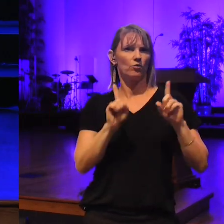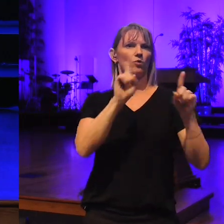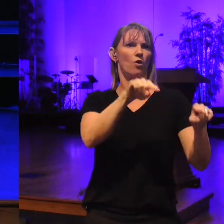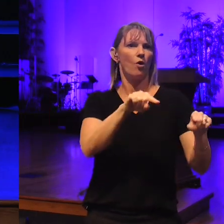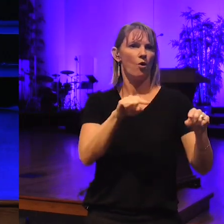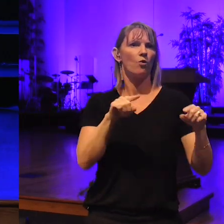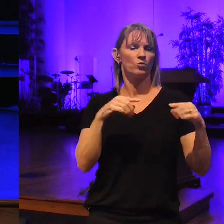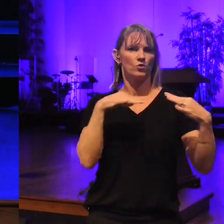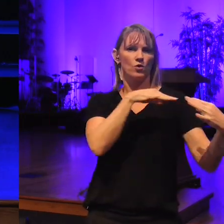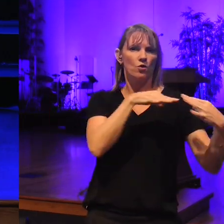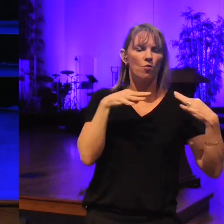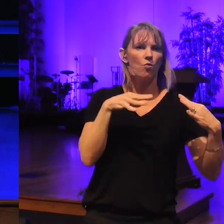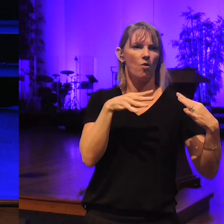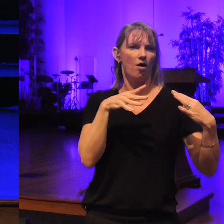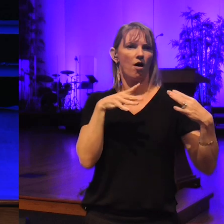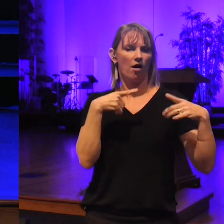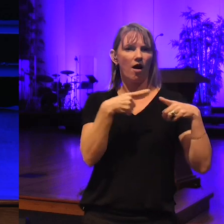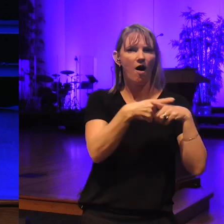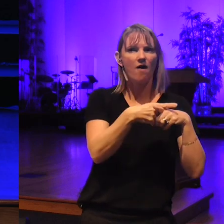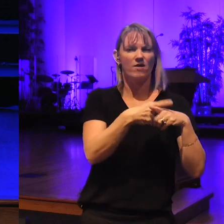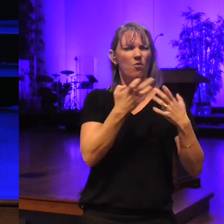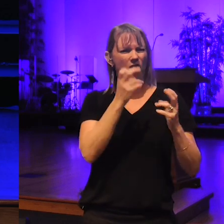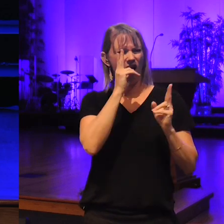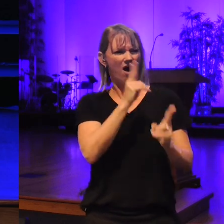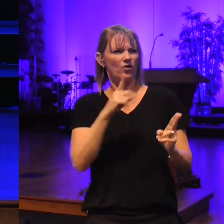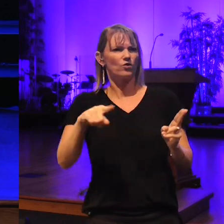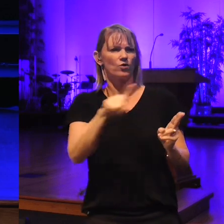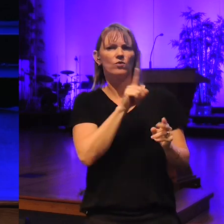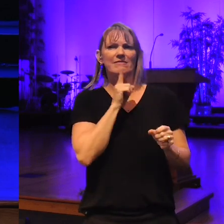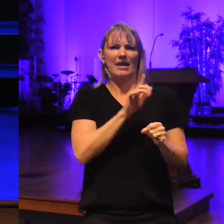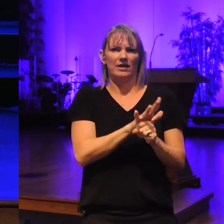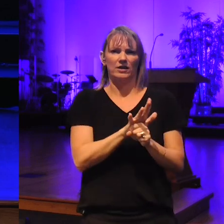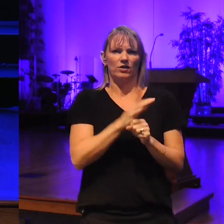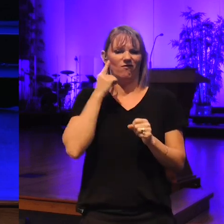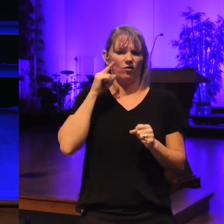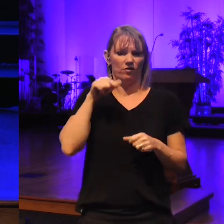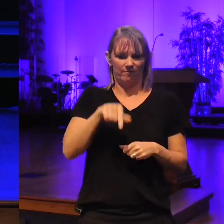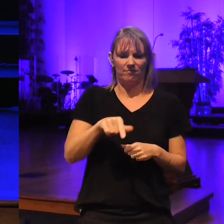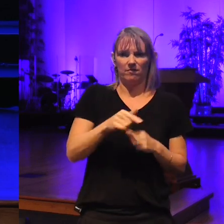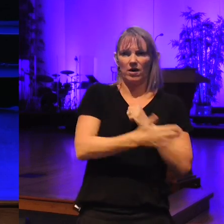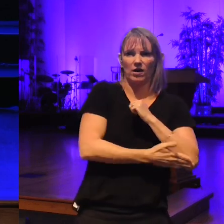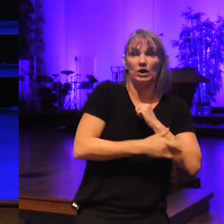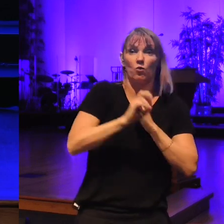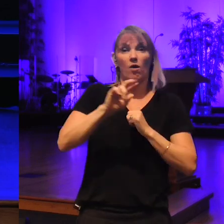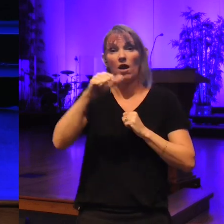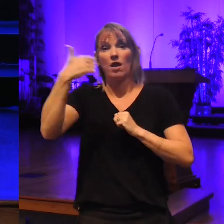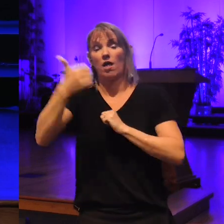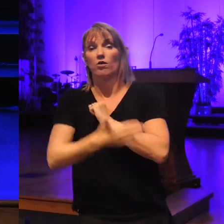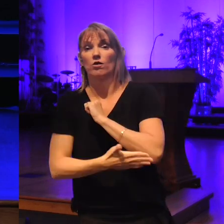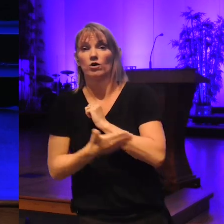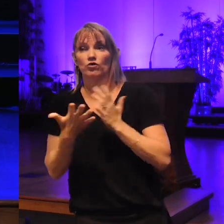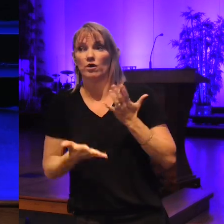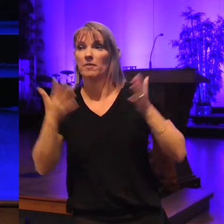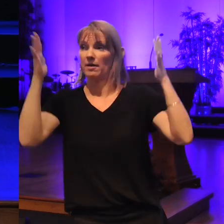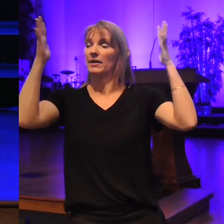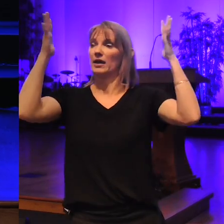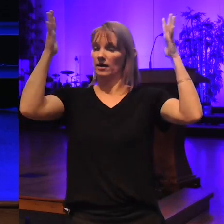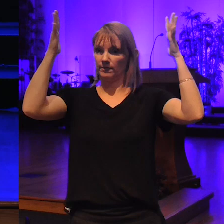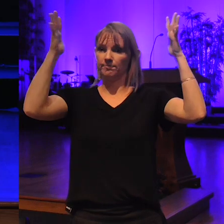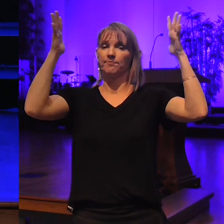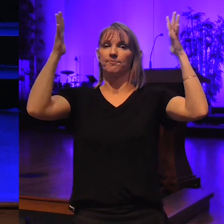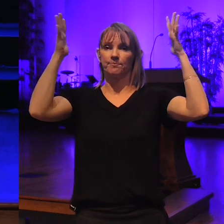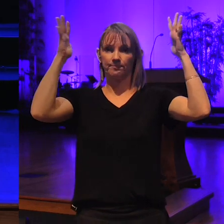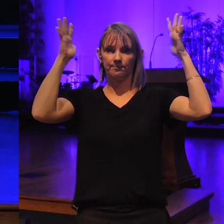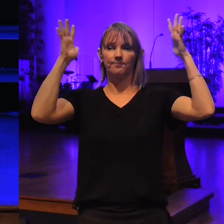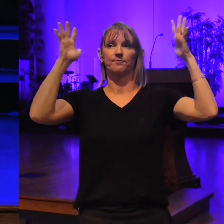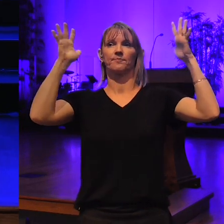conflict. I want to honor you for your dedication to this country or to perhaps other countries. Yeah, thank